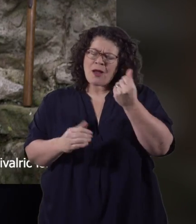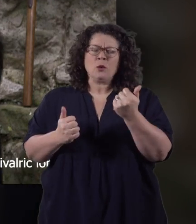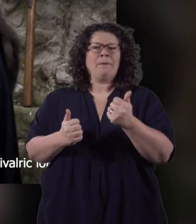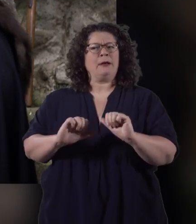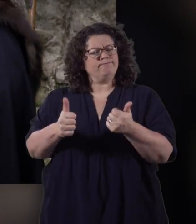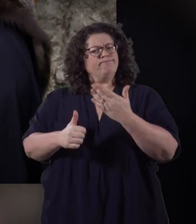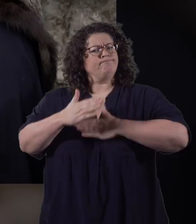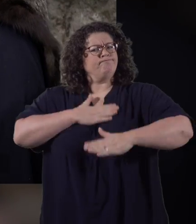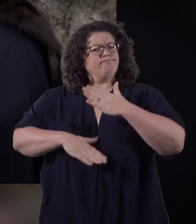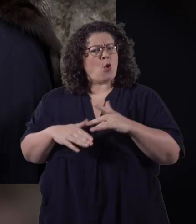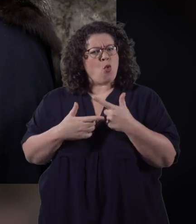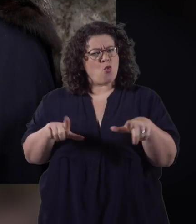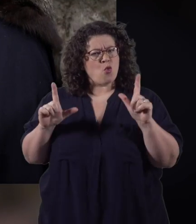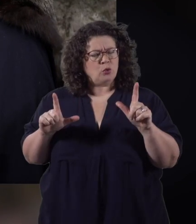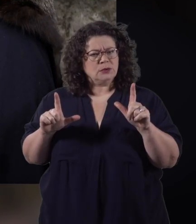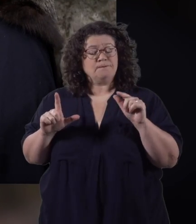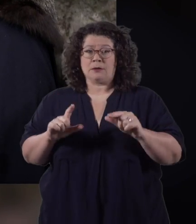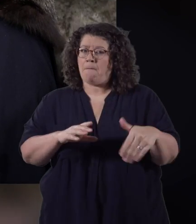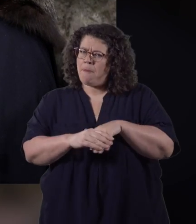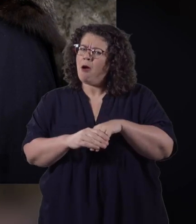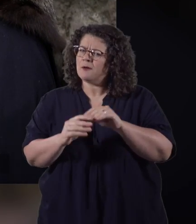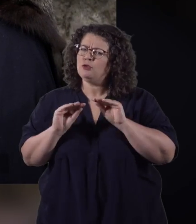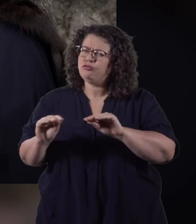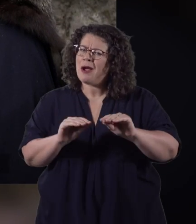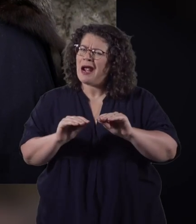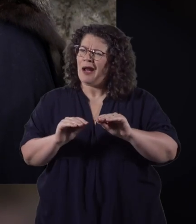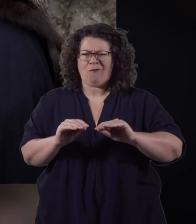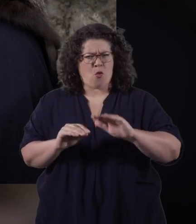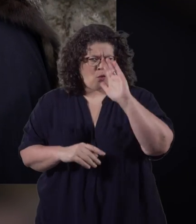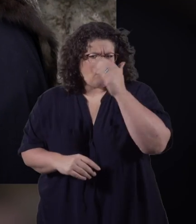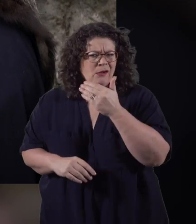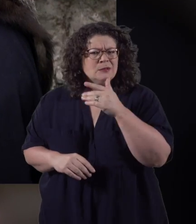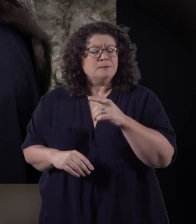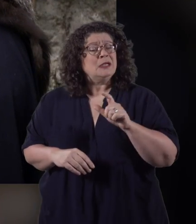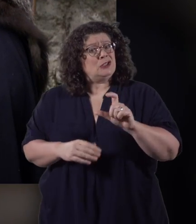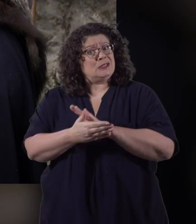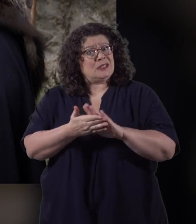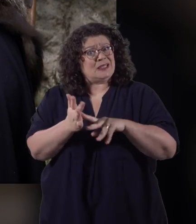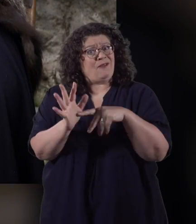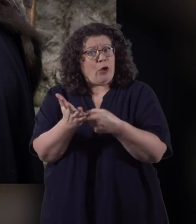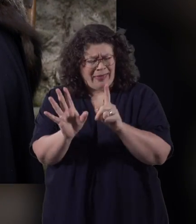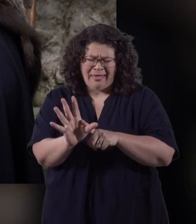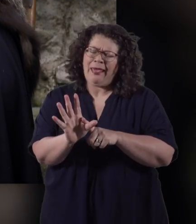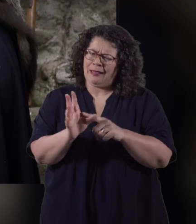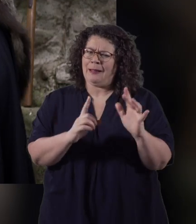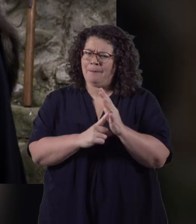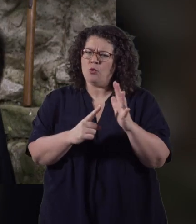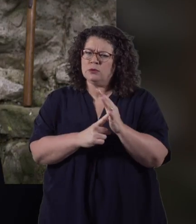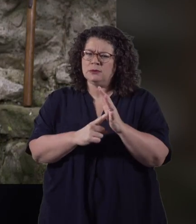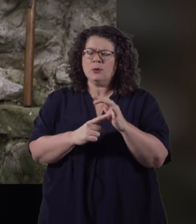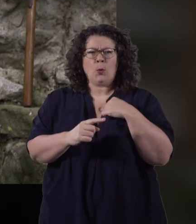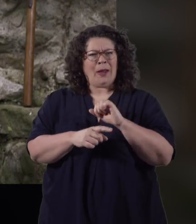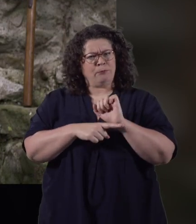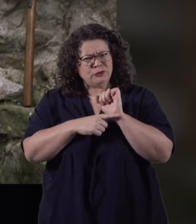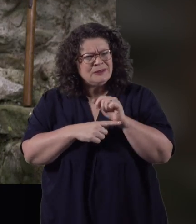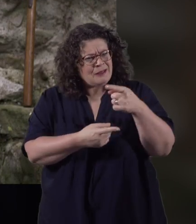chivalric lord. Chivalry is part of the training of all knights and nobles. Chivalry is our most important duty. We must protect